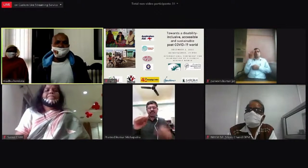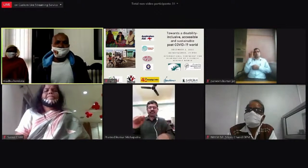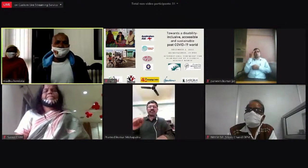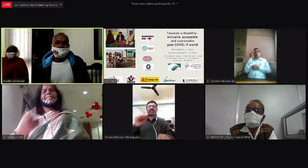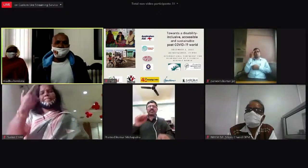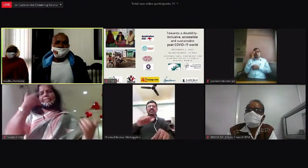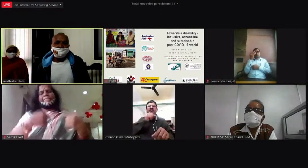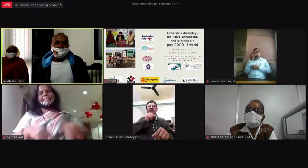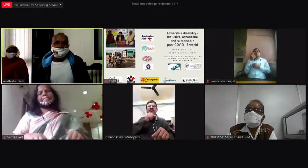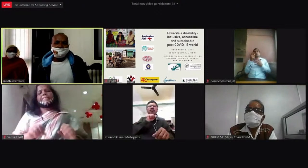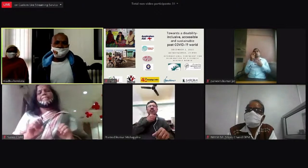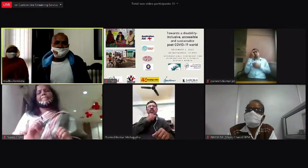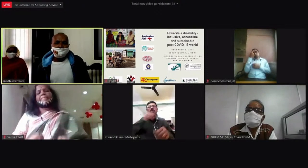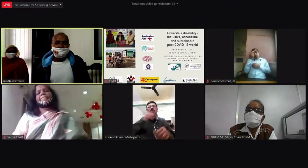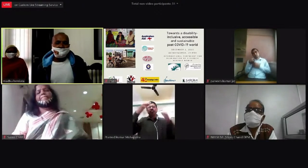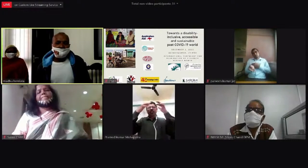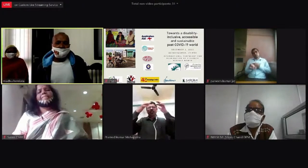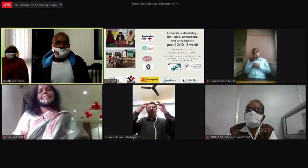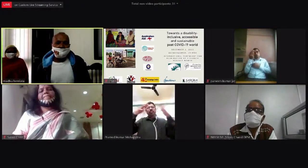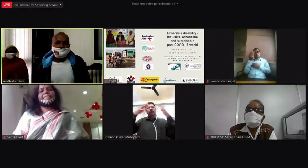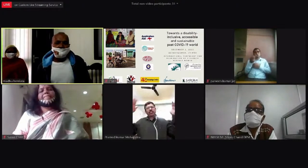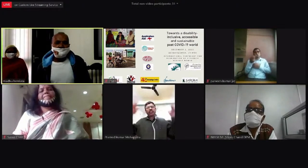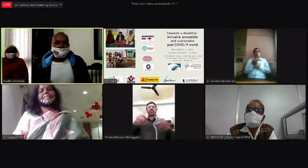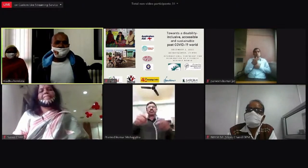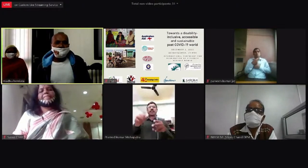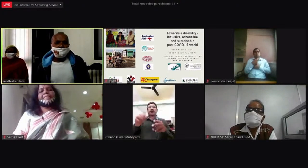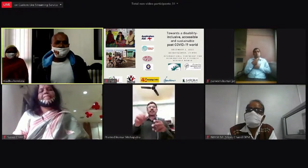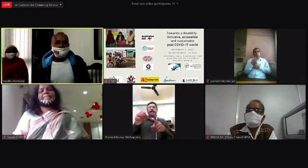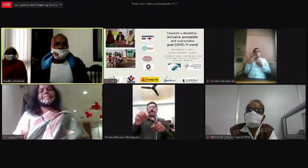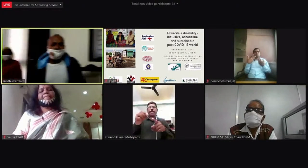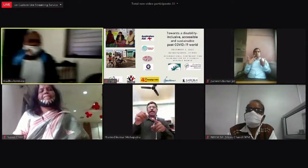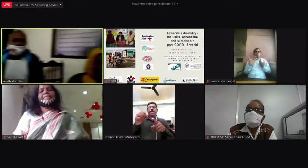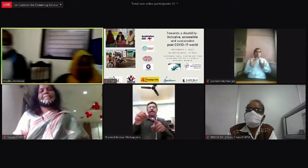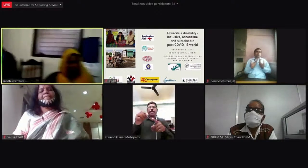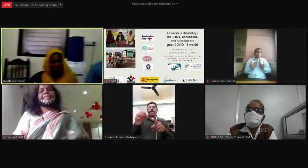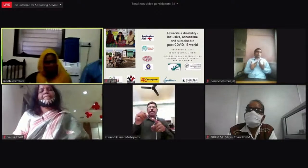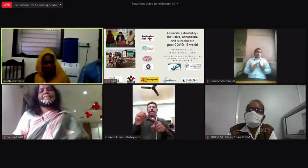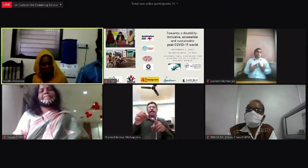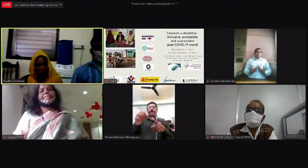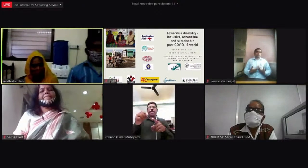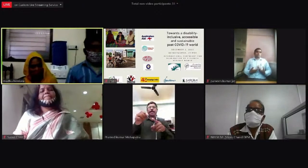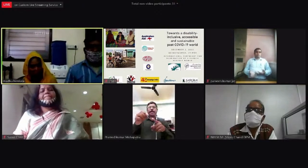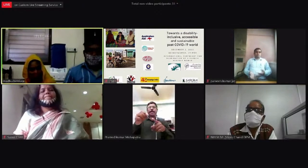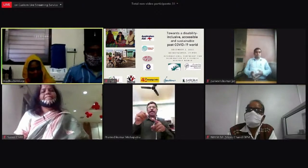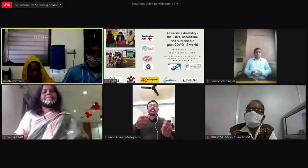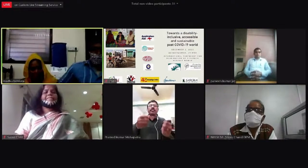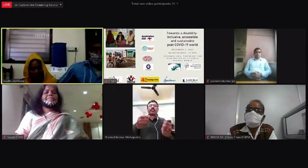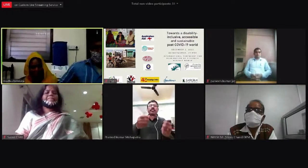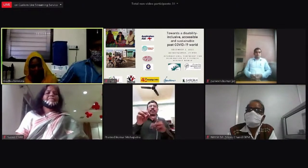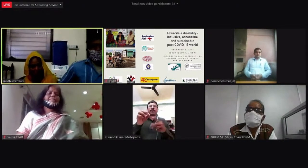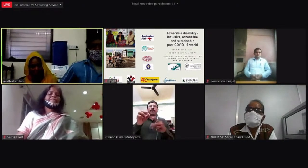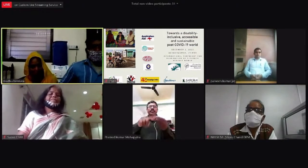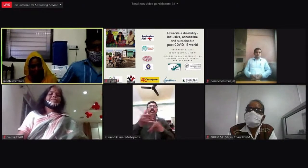And the situation has deteriorated regularly since.